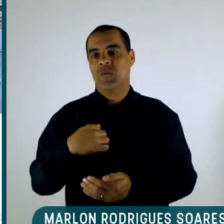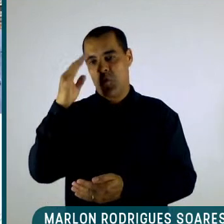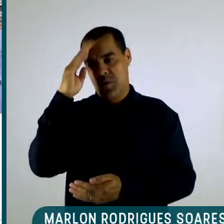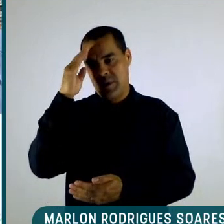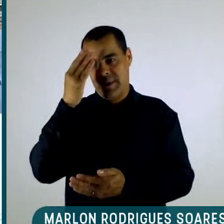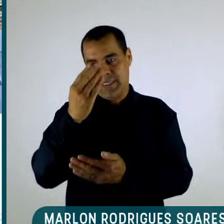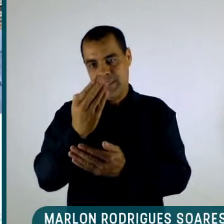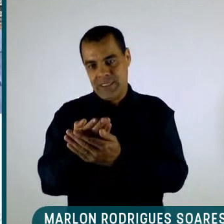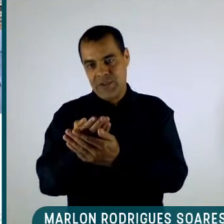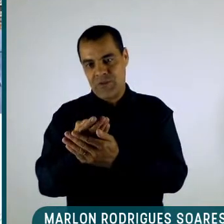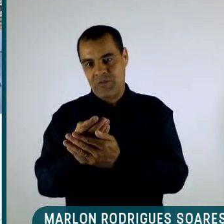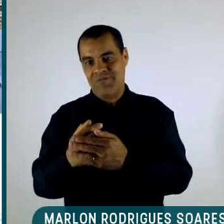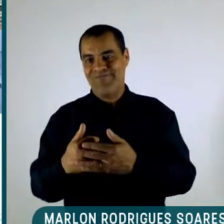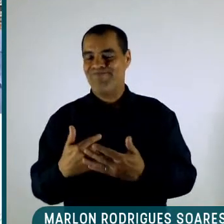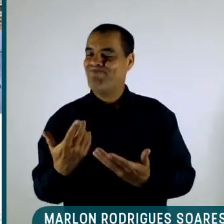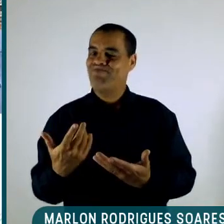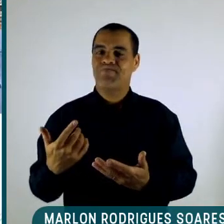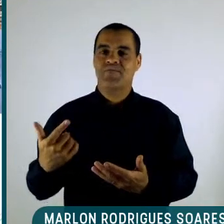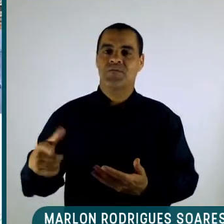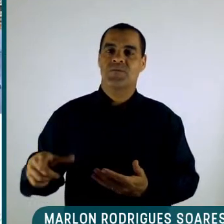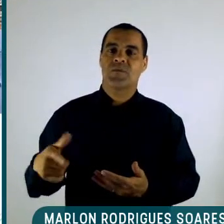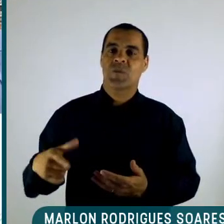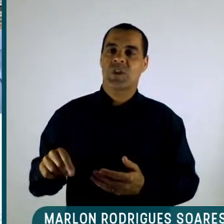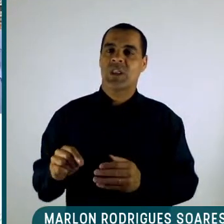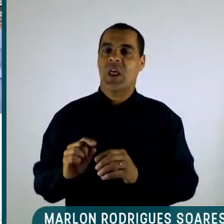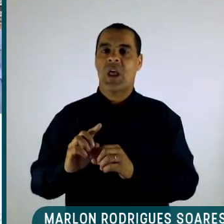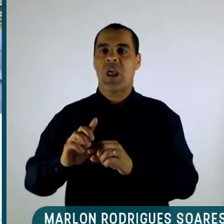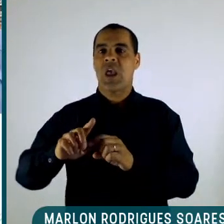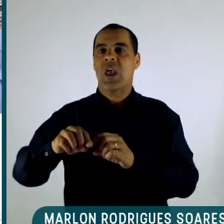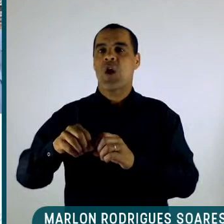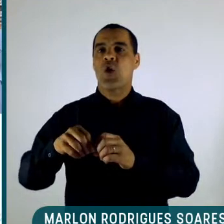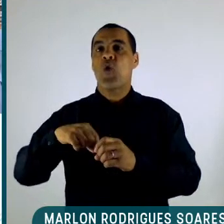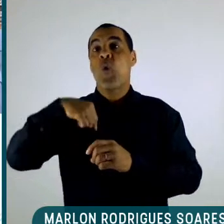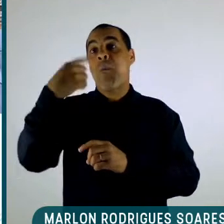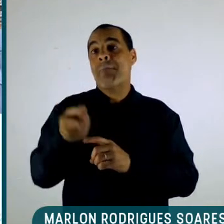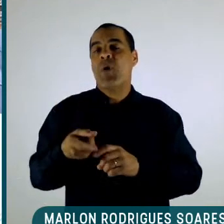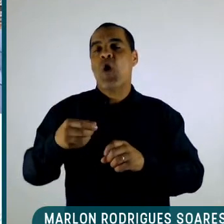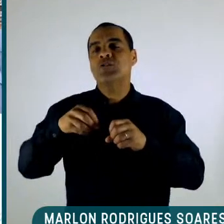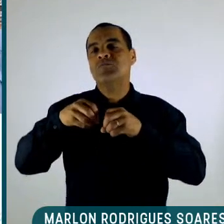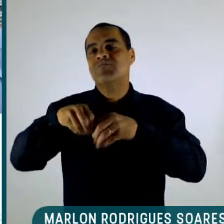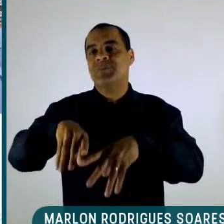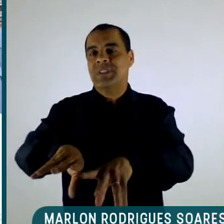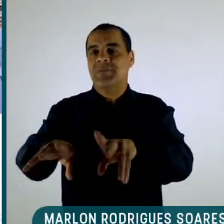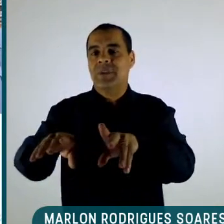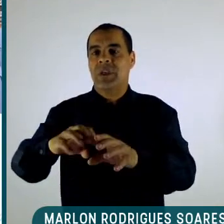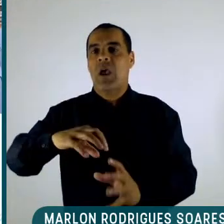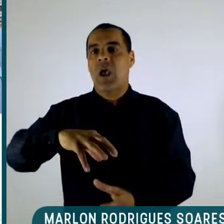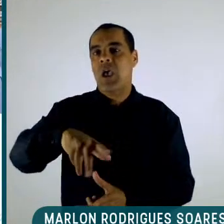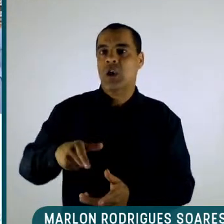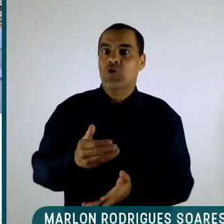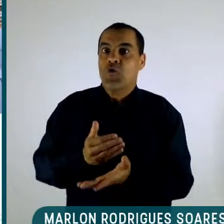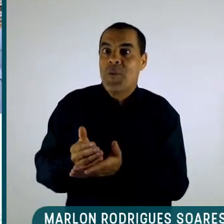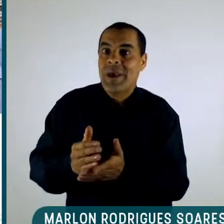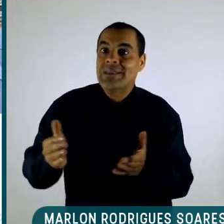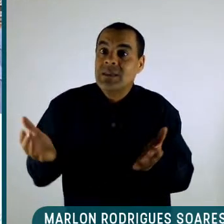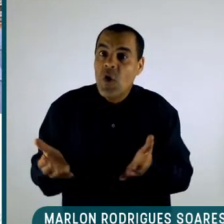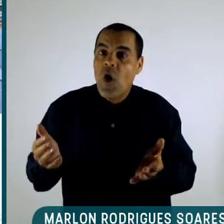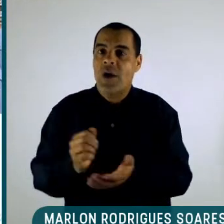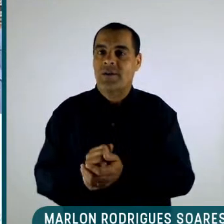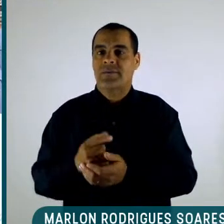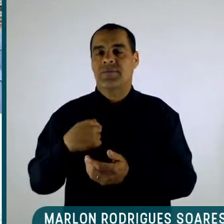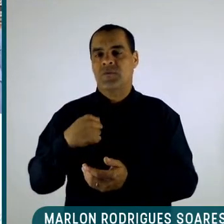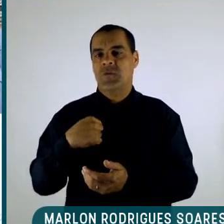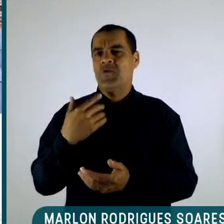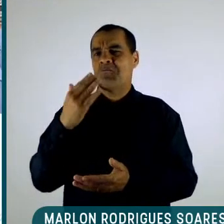Well, I guess, as I have already said, if in the post-pandemic, we need a future that will initiate